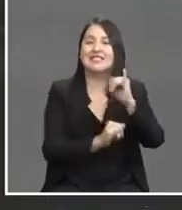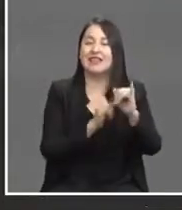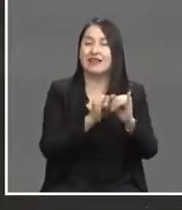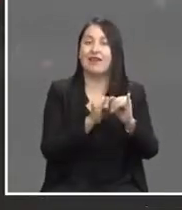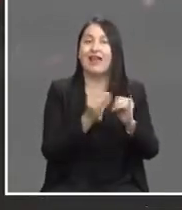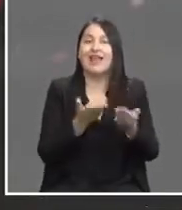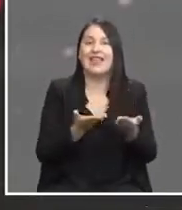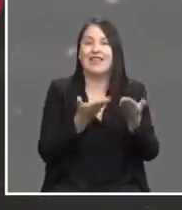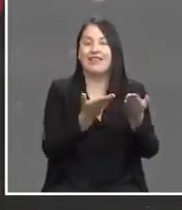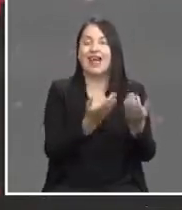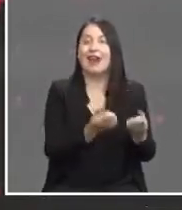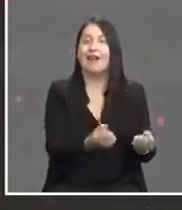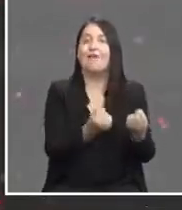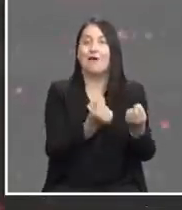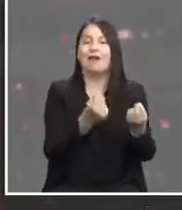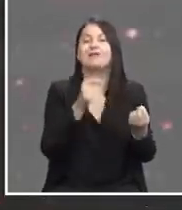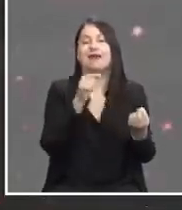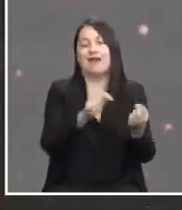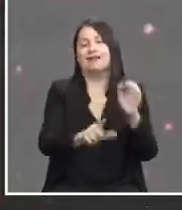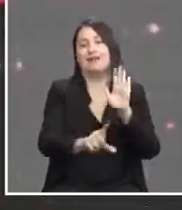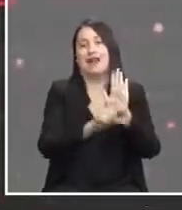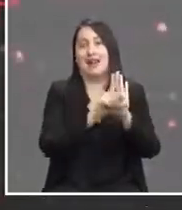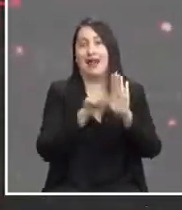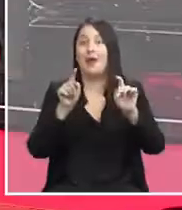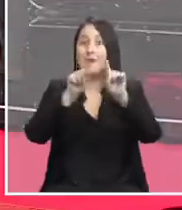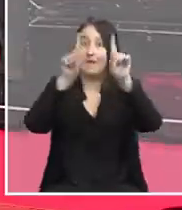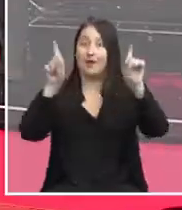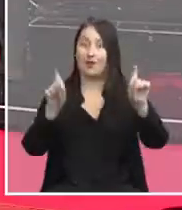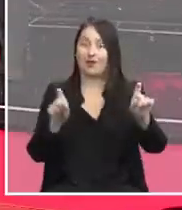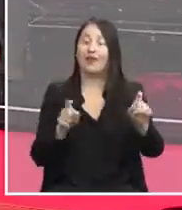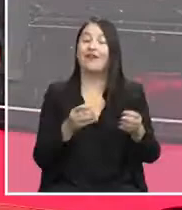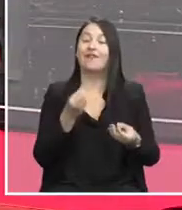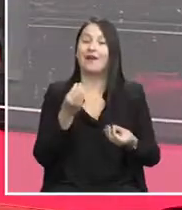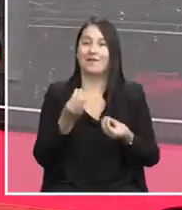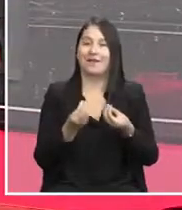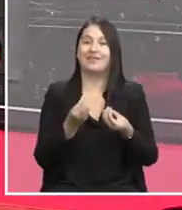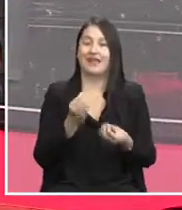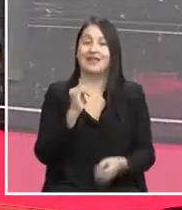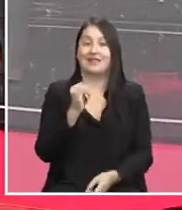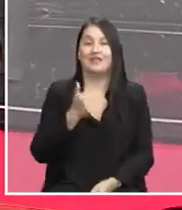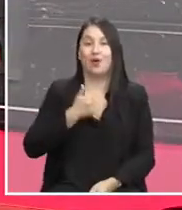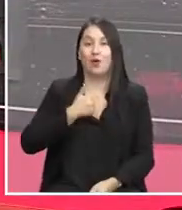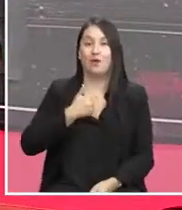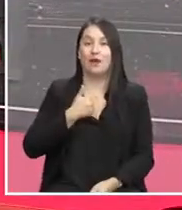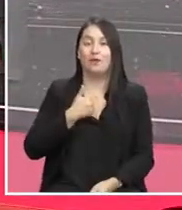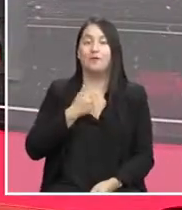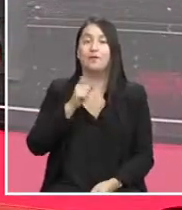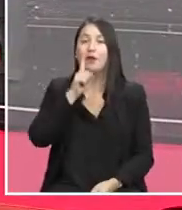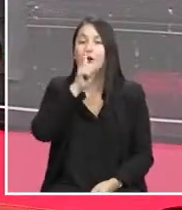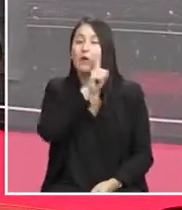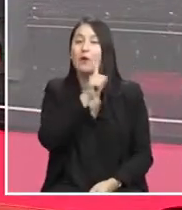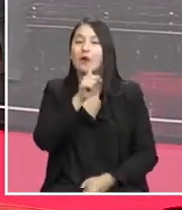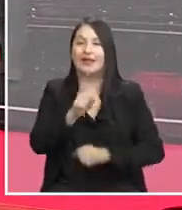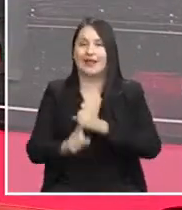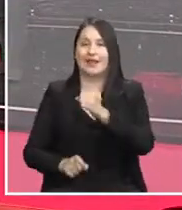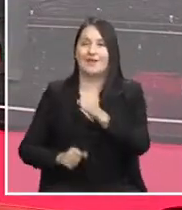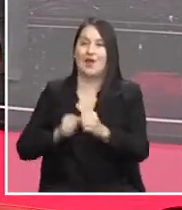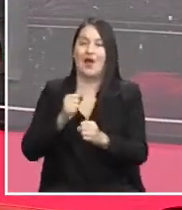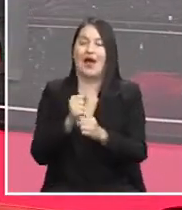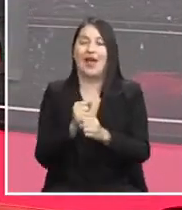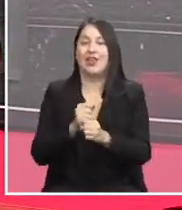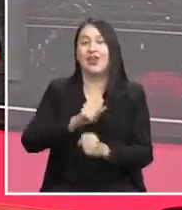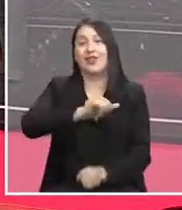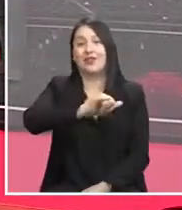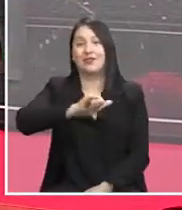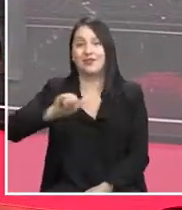That question will occur in the next decade and probably the decade after it. However, we must raise the question,